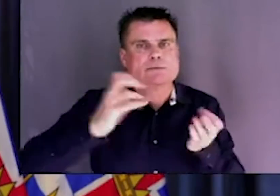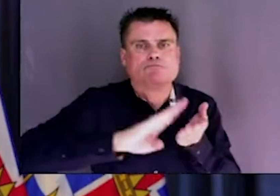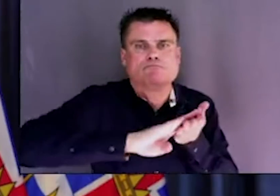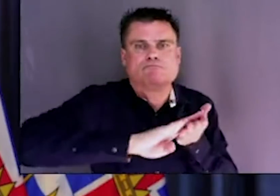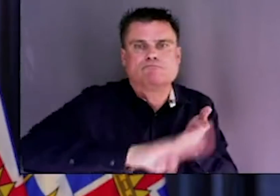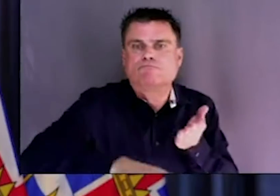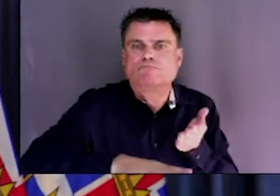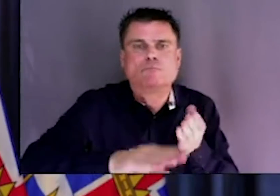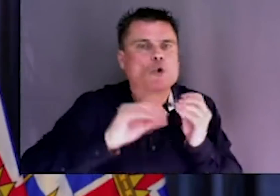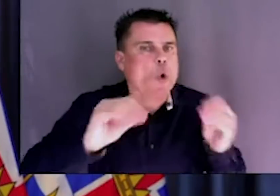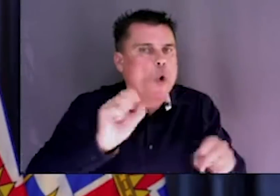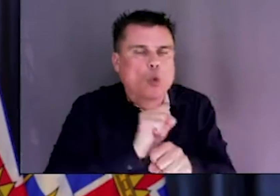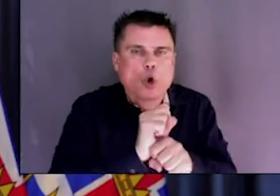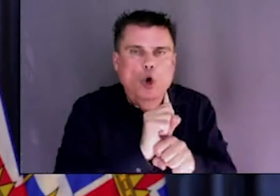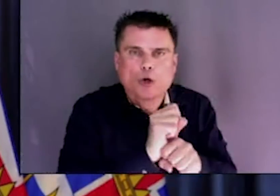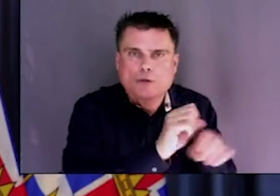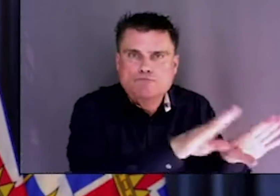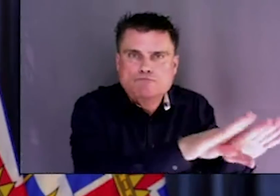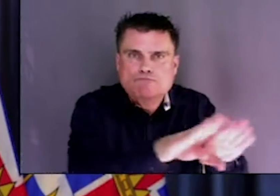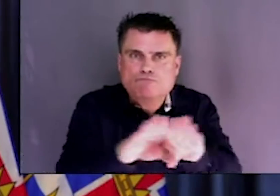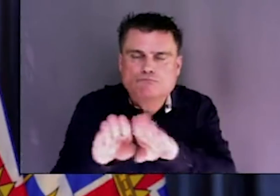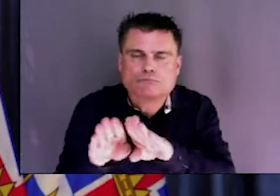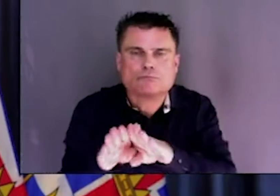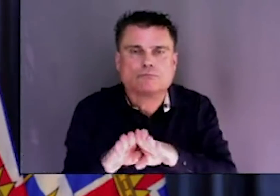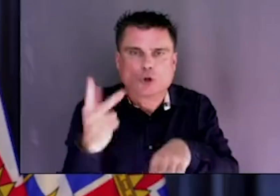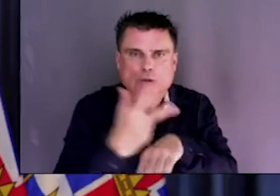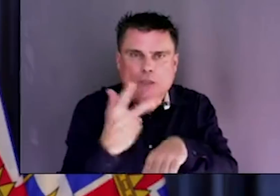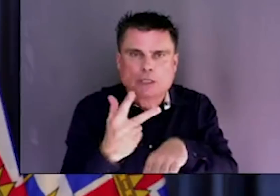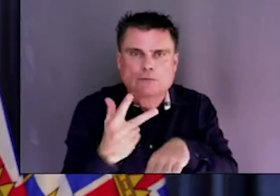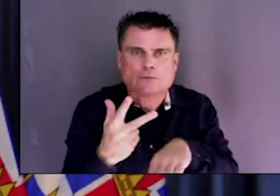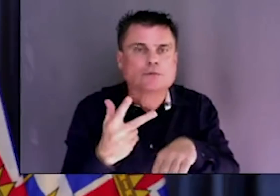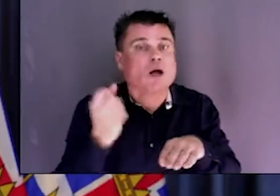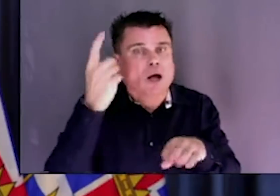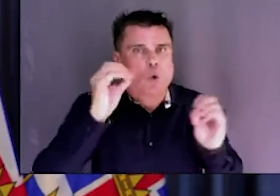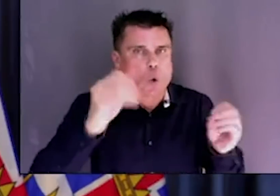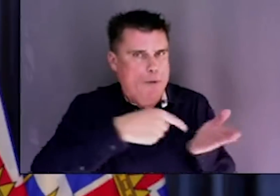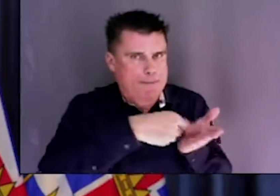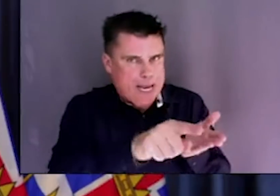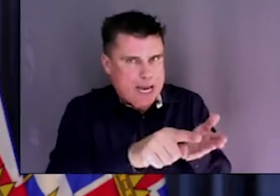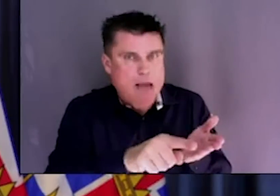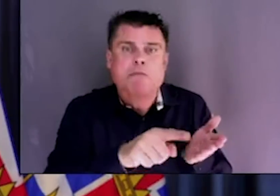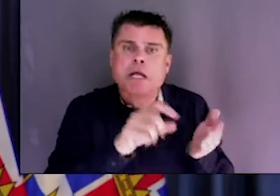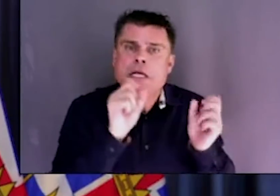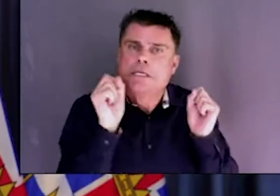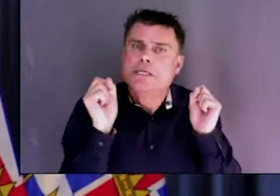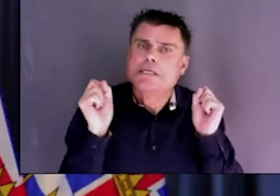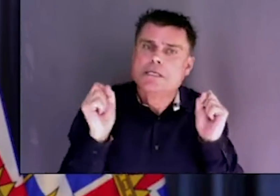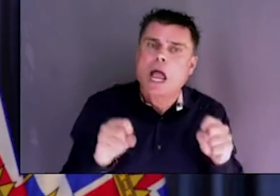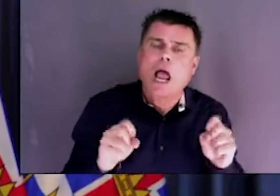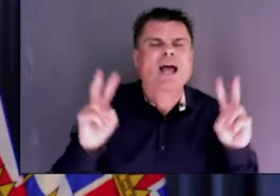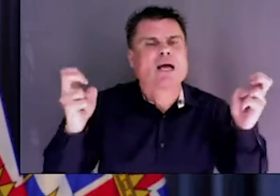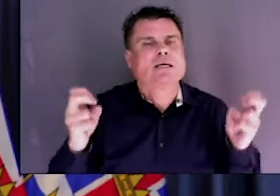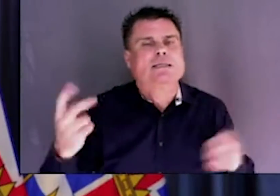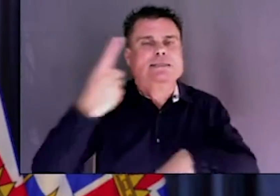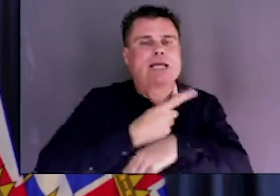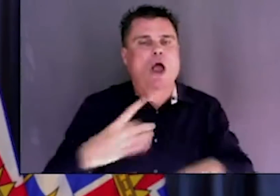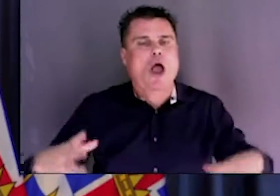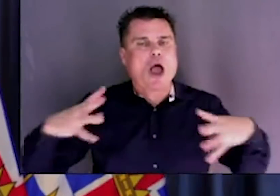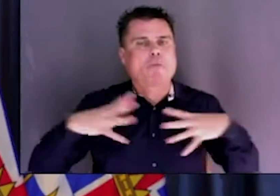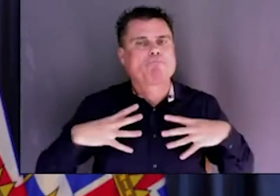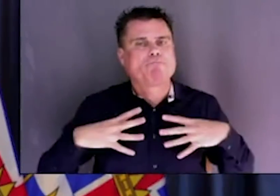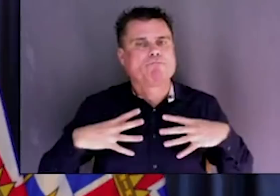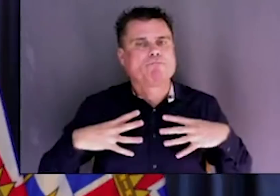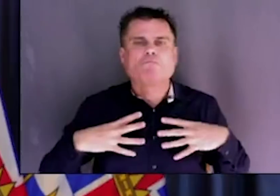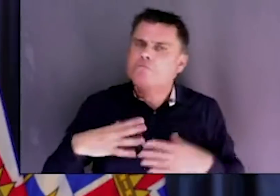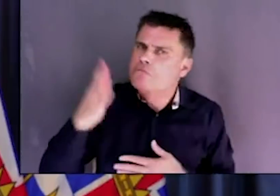that change in the upcoming legislative session? Well, we haven't seen the data other than the anecdotes I've heard today. No one's brought it to my